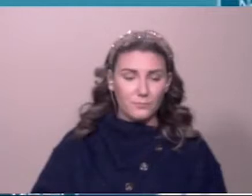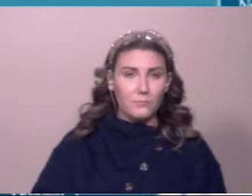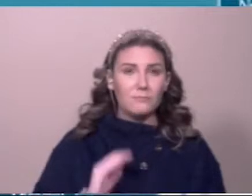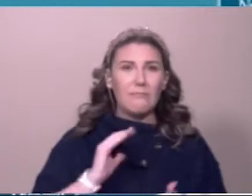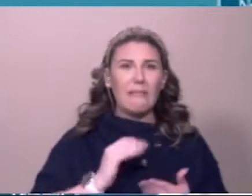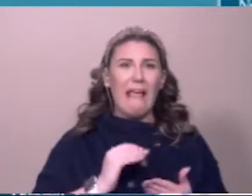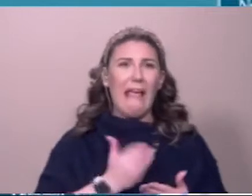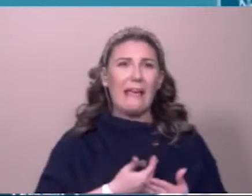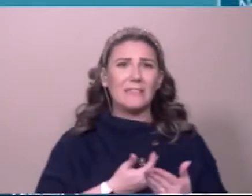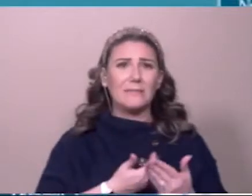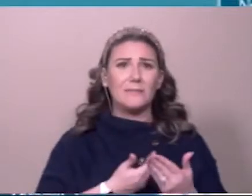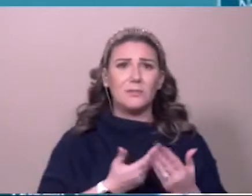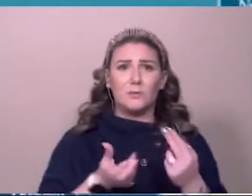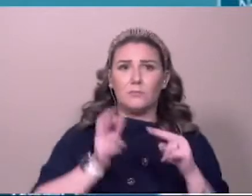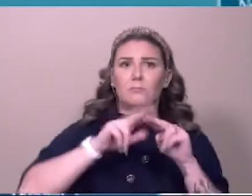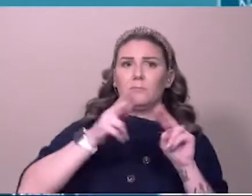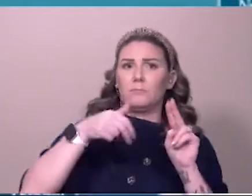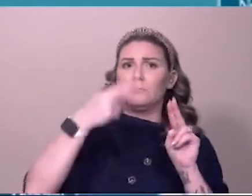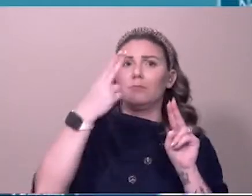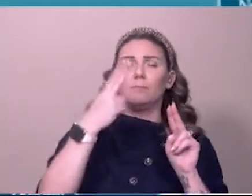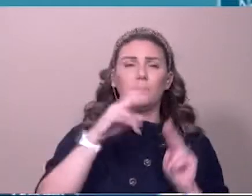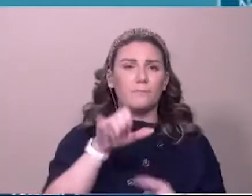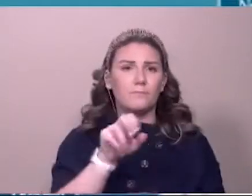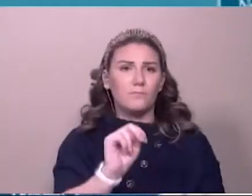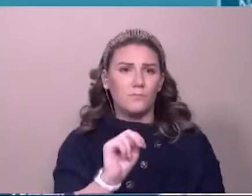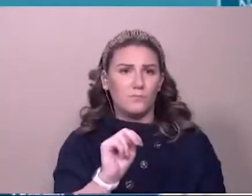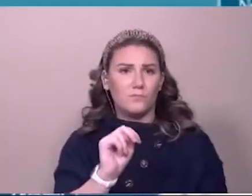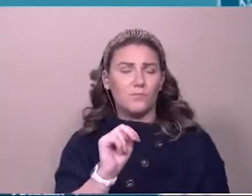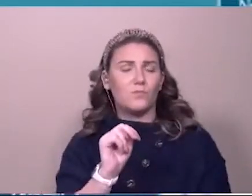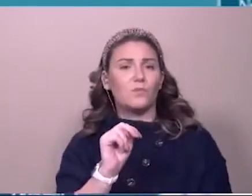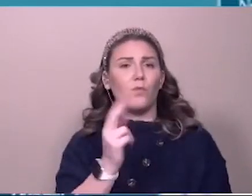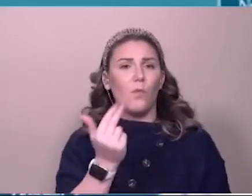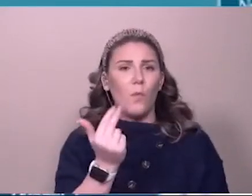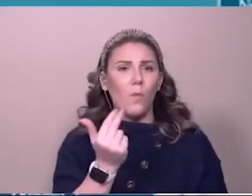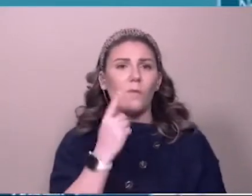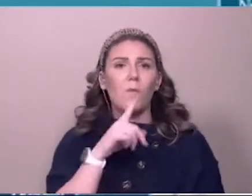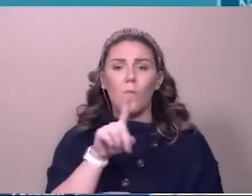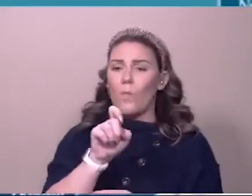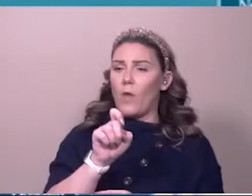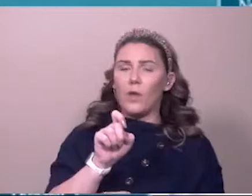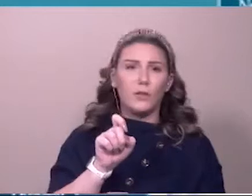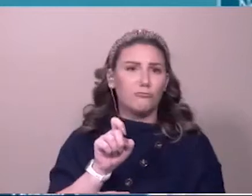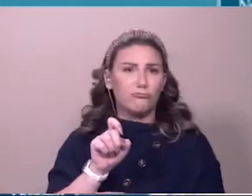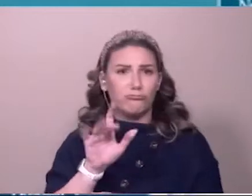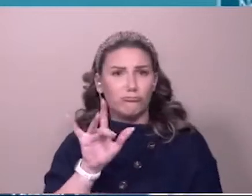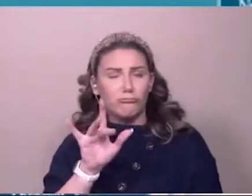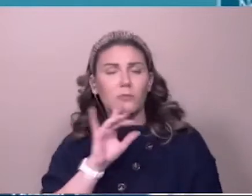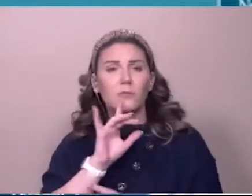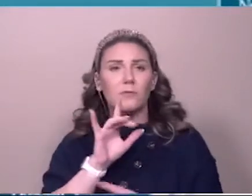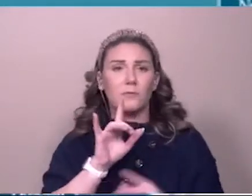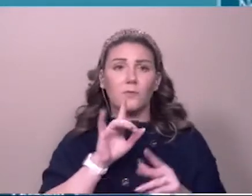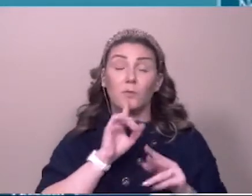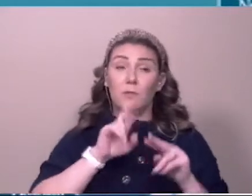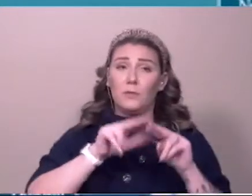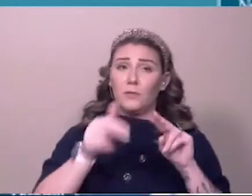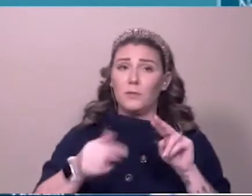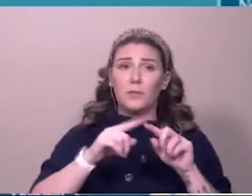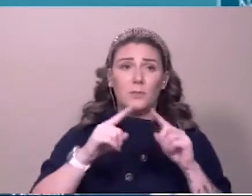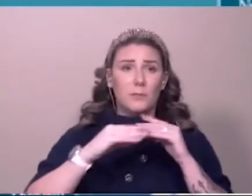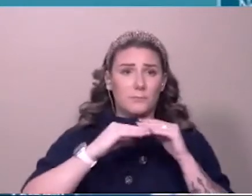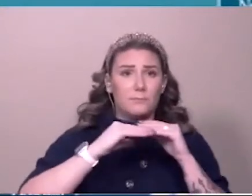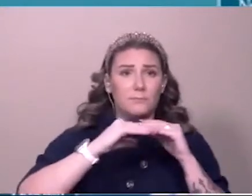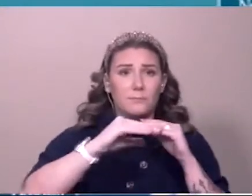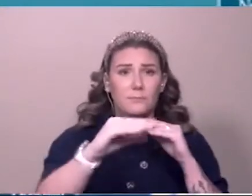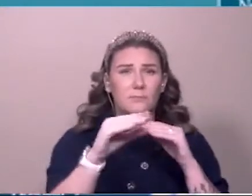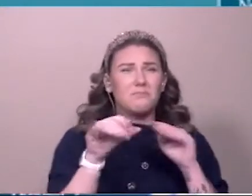January 15th, when we had a total of 145. So we've come down from there, but we've really plateaued in the last week and stayed